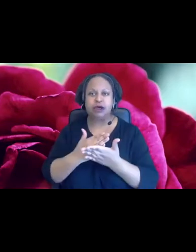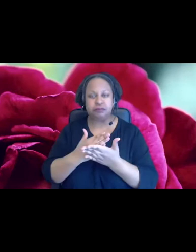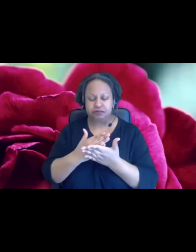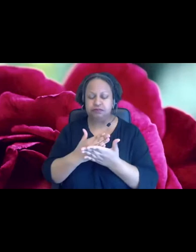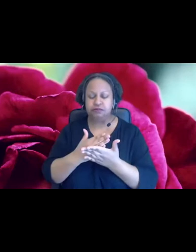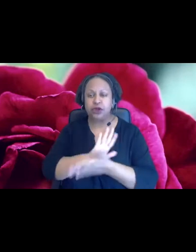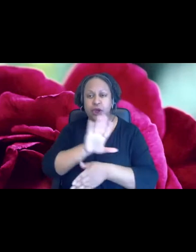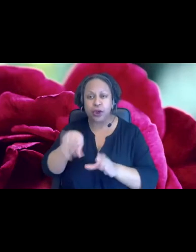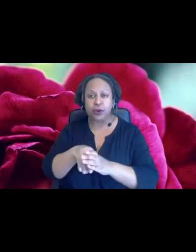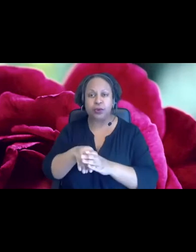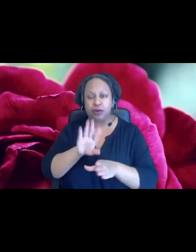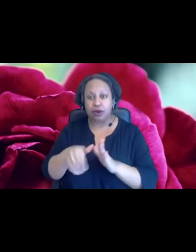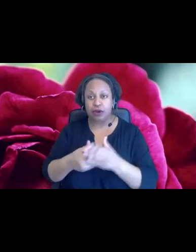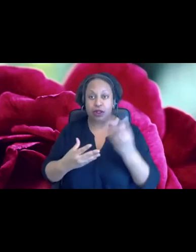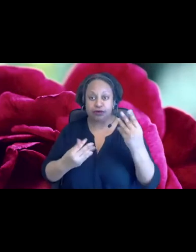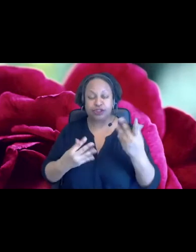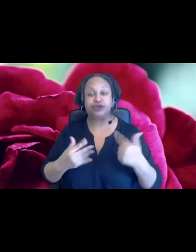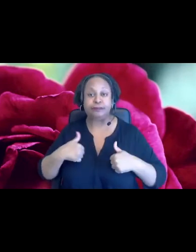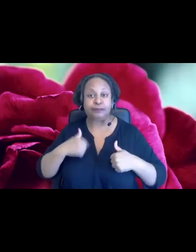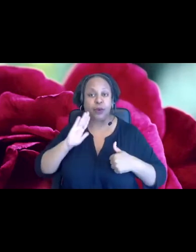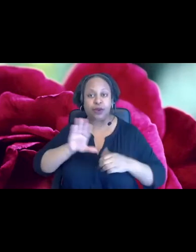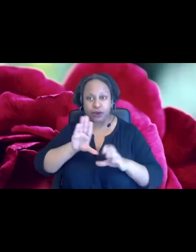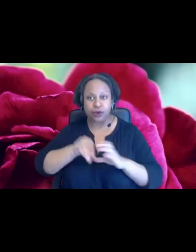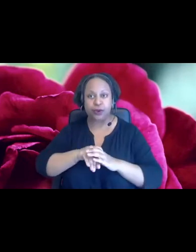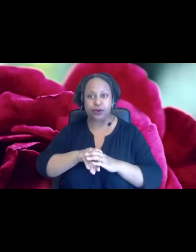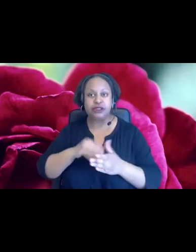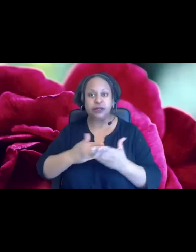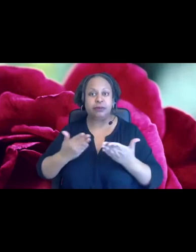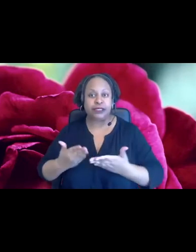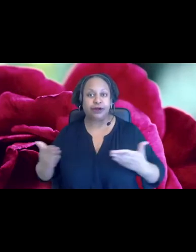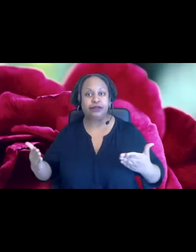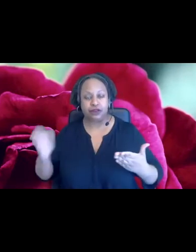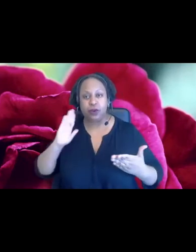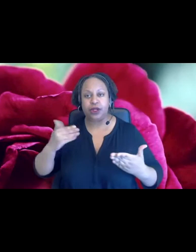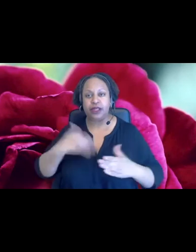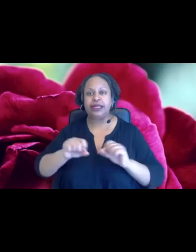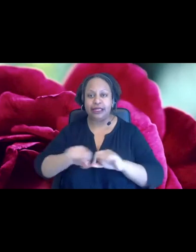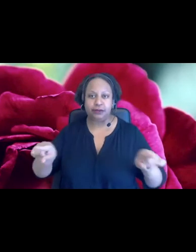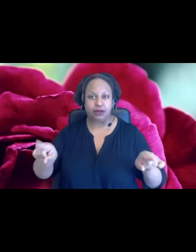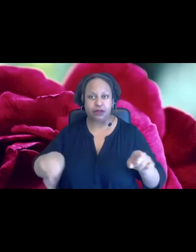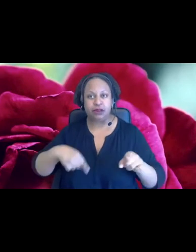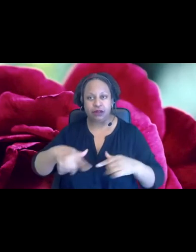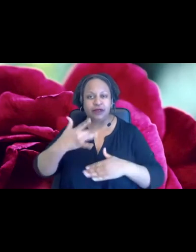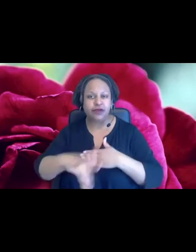will be included as part of the materials that are going to be made available.